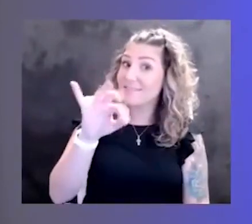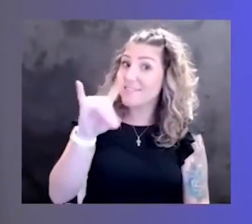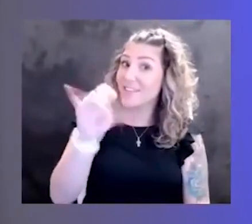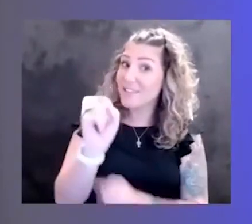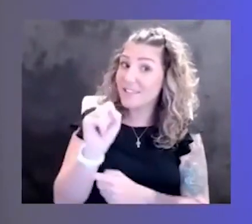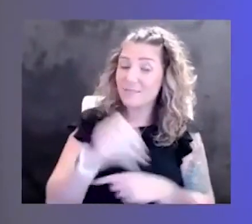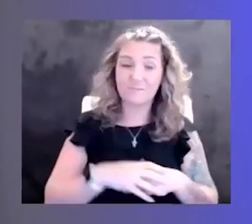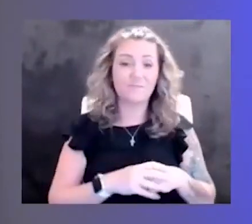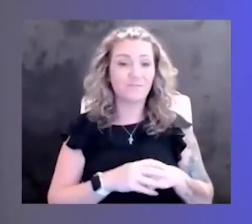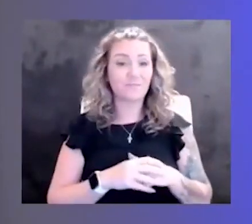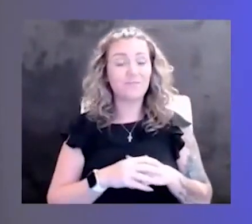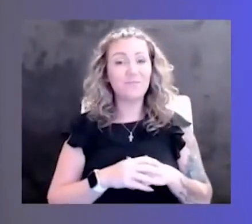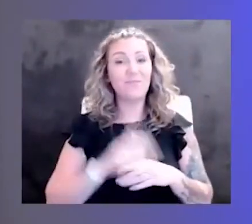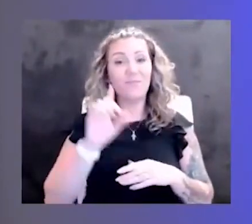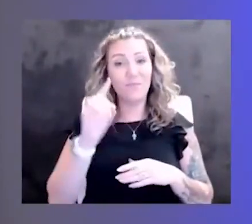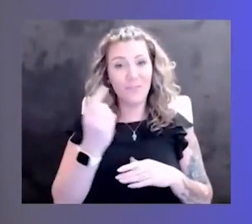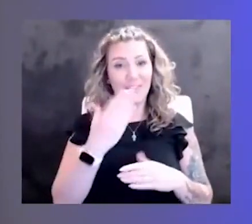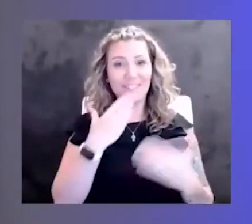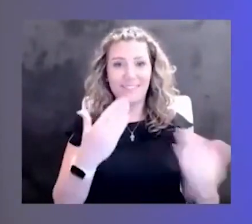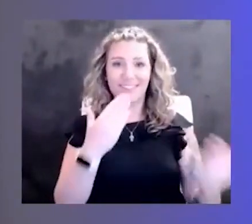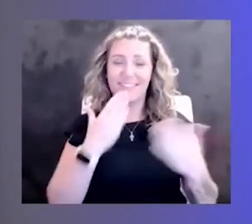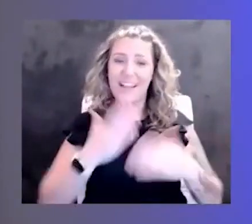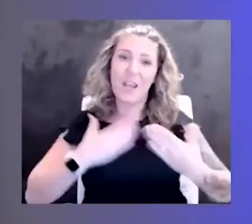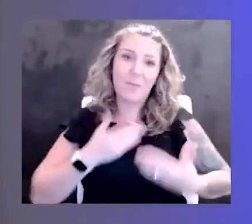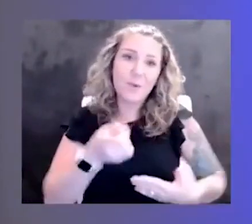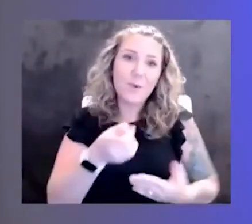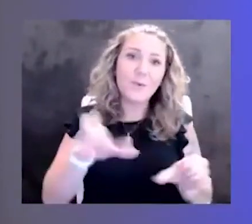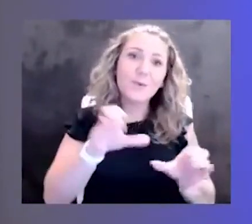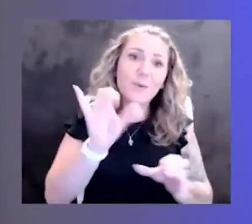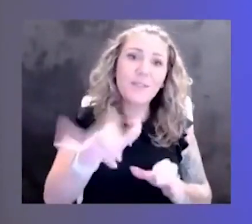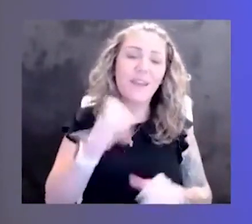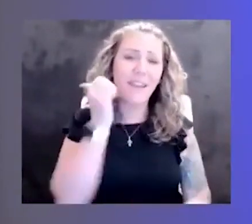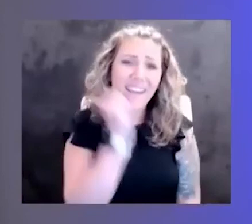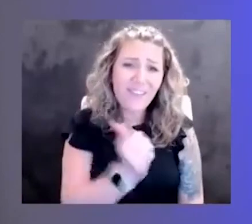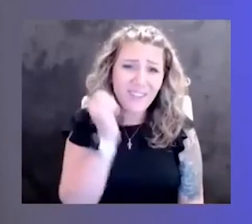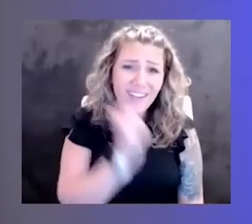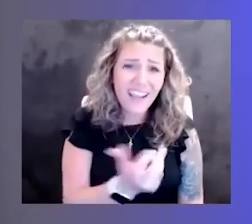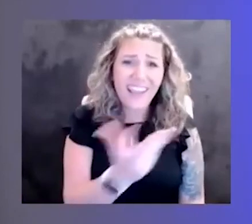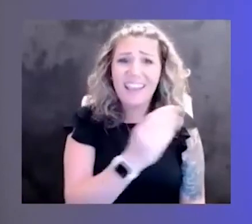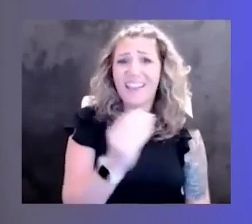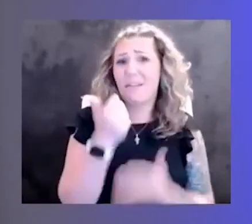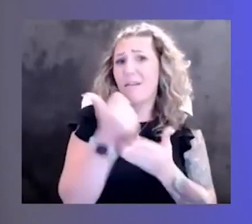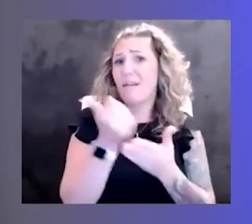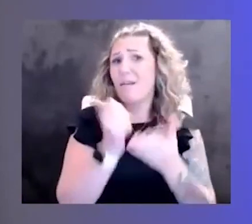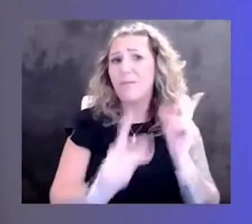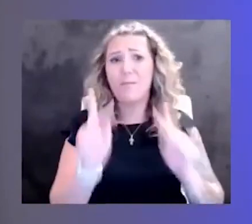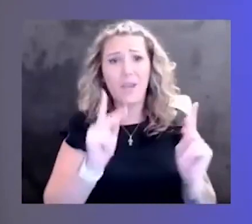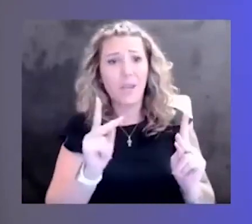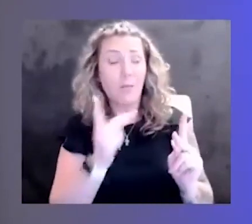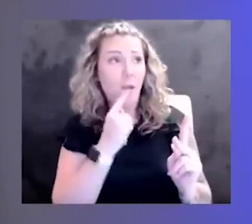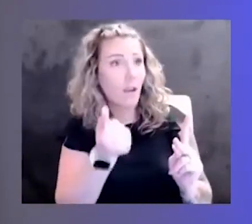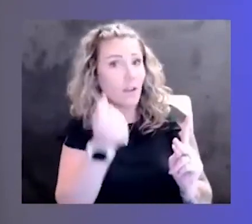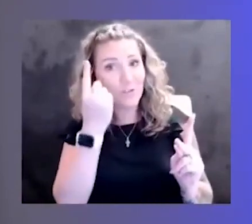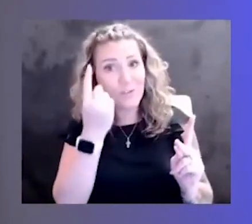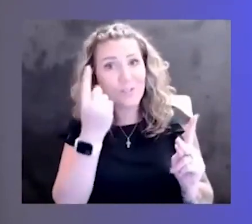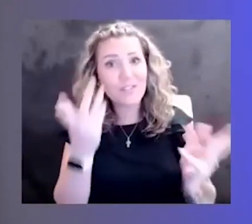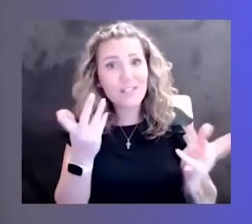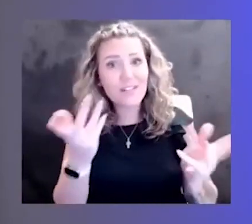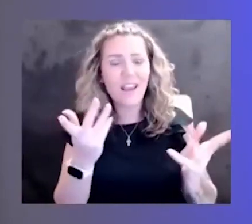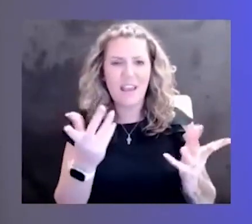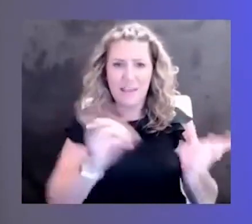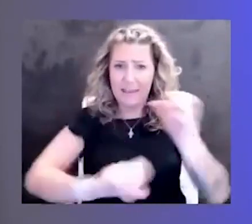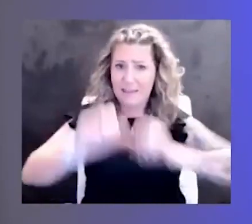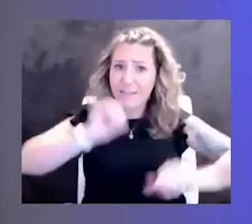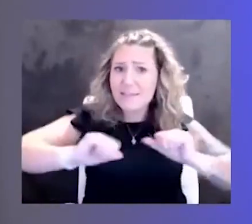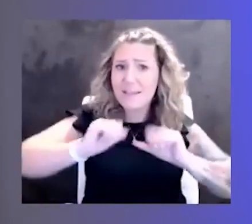First of all, I am so glad that you all do this every day and help folks understand some of the science